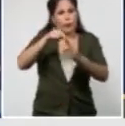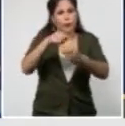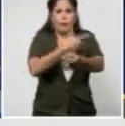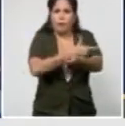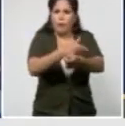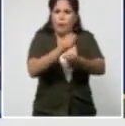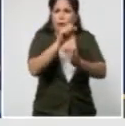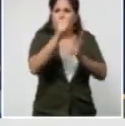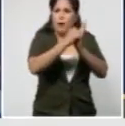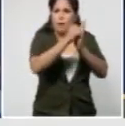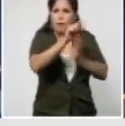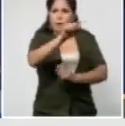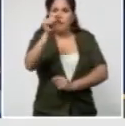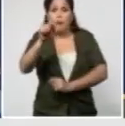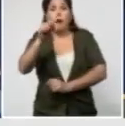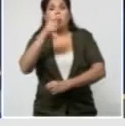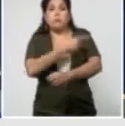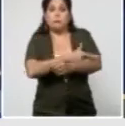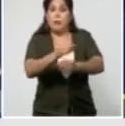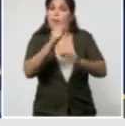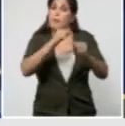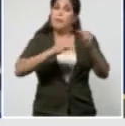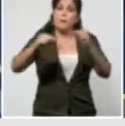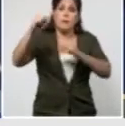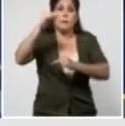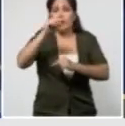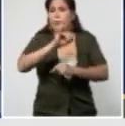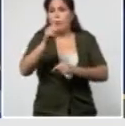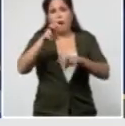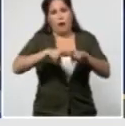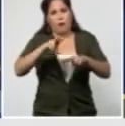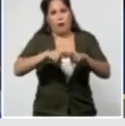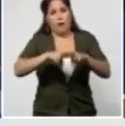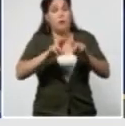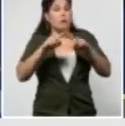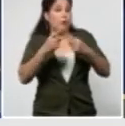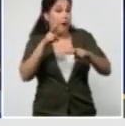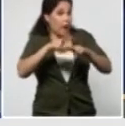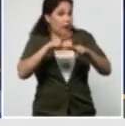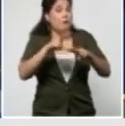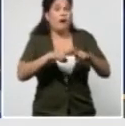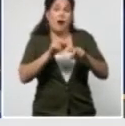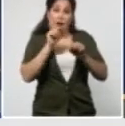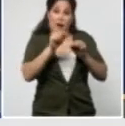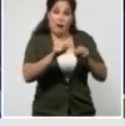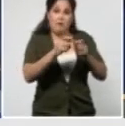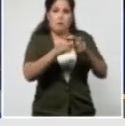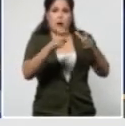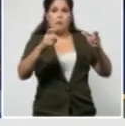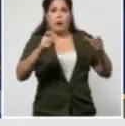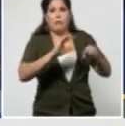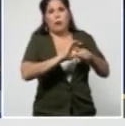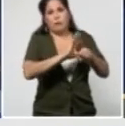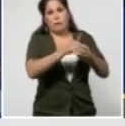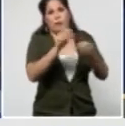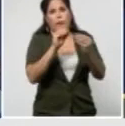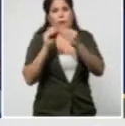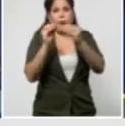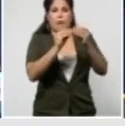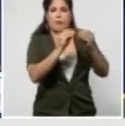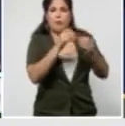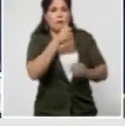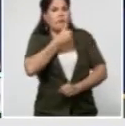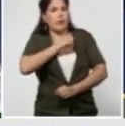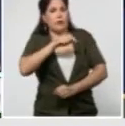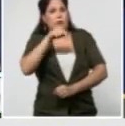population knows that we are interested in exceeding the study of 3,000 samples as a target to screen even more places,